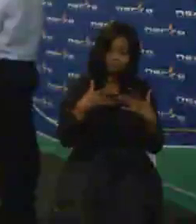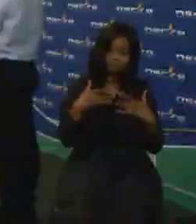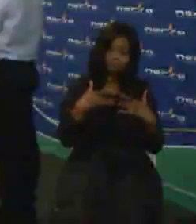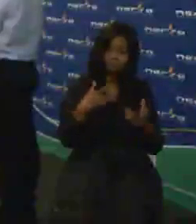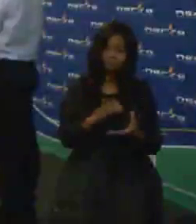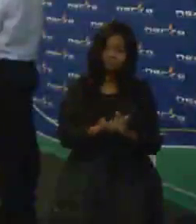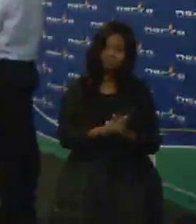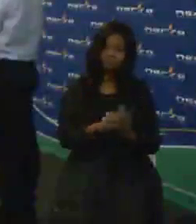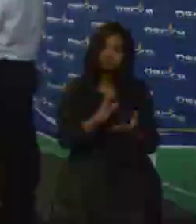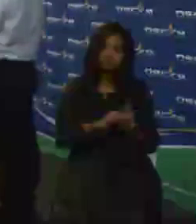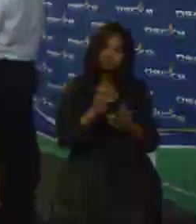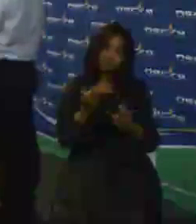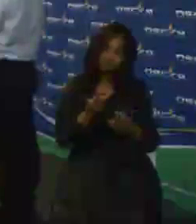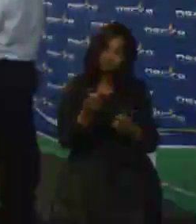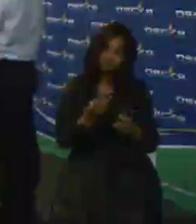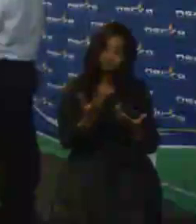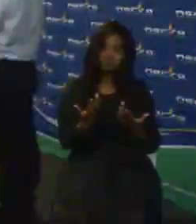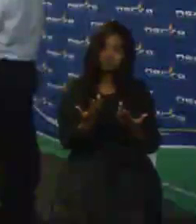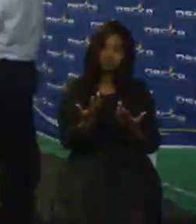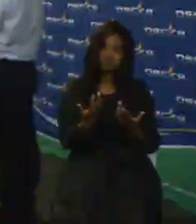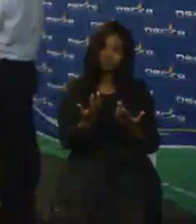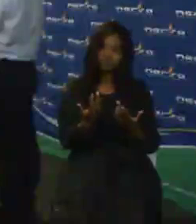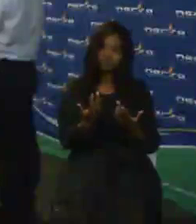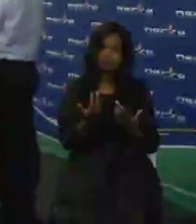ratings, and perhaps to also